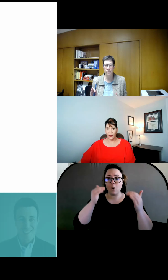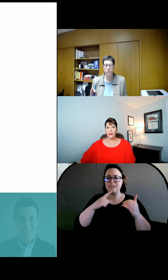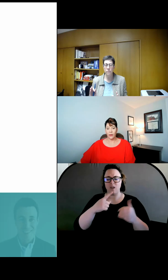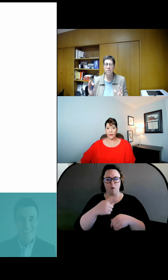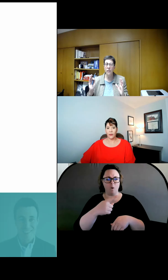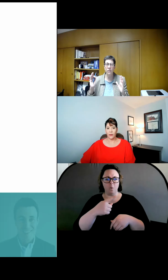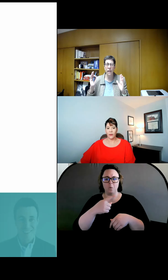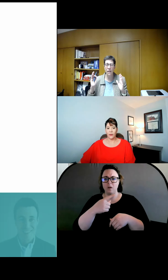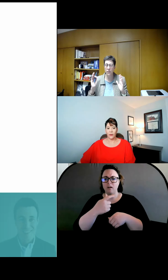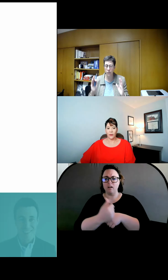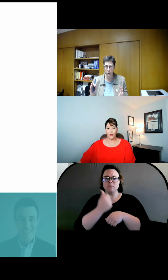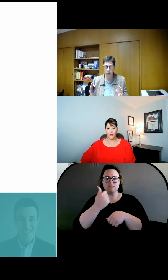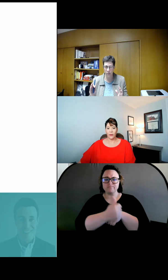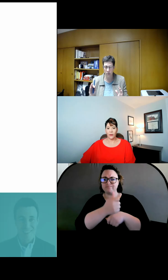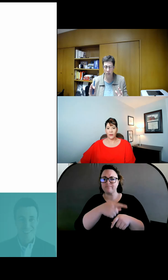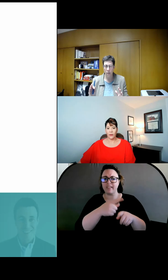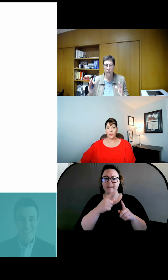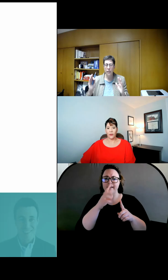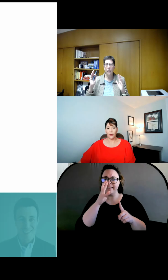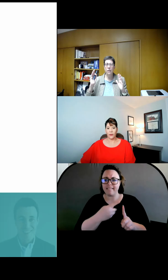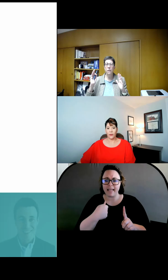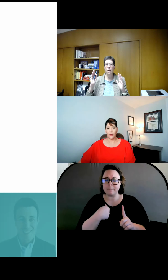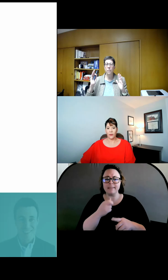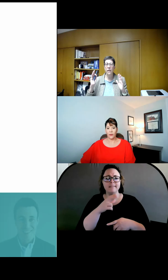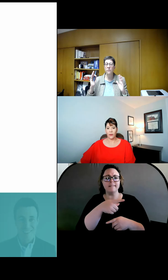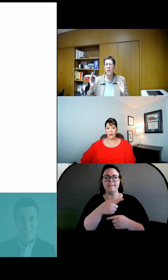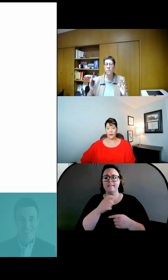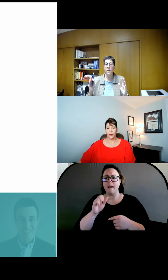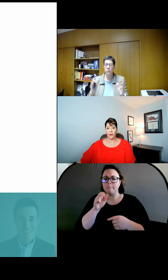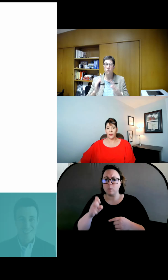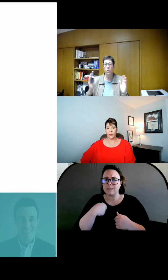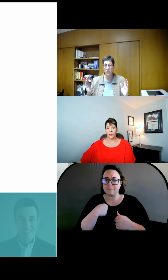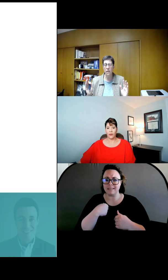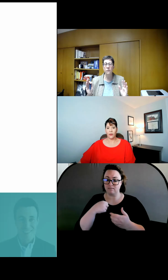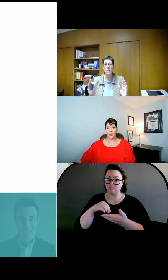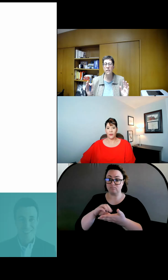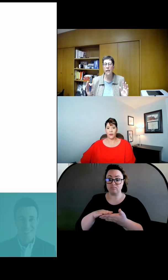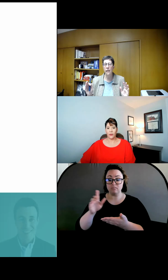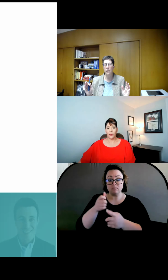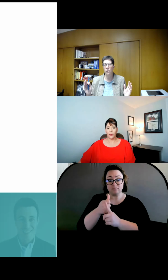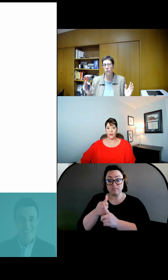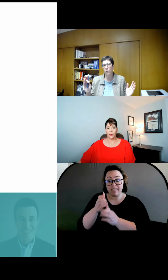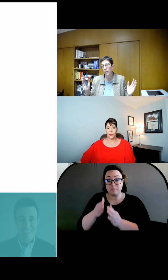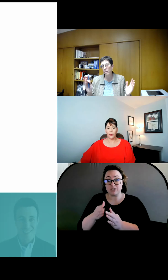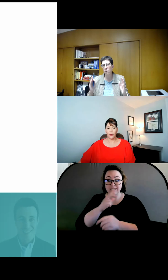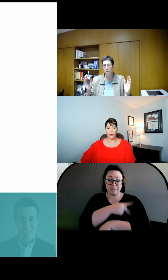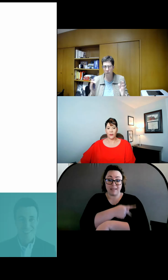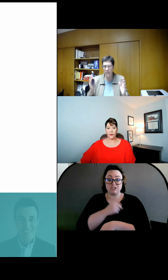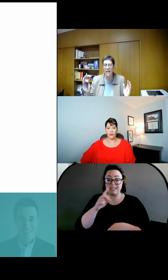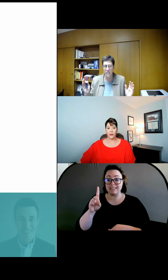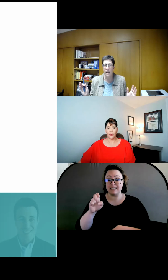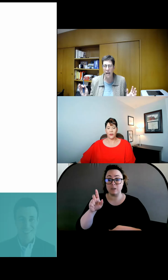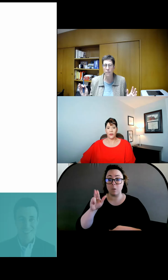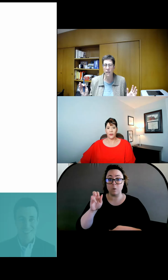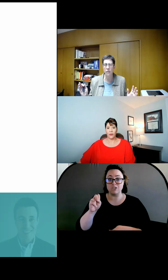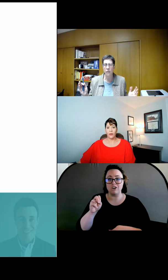neglect. They're delusional. And I've documented. We've looked enough to say, that